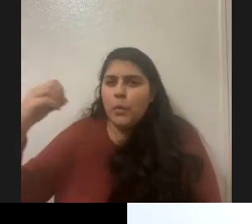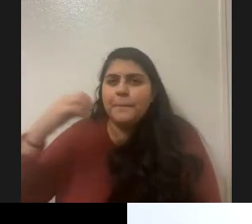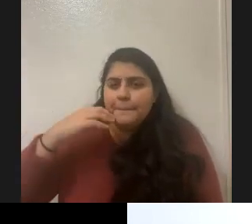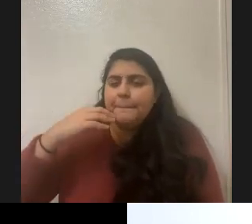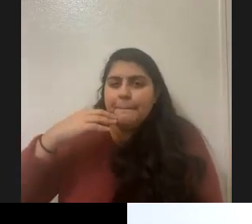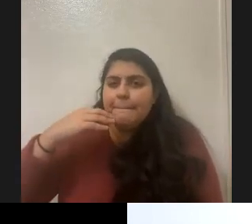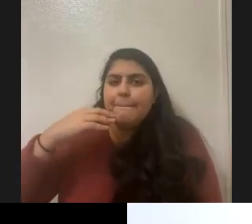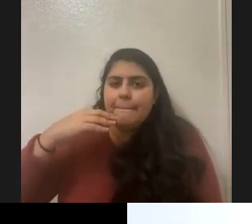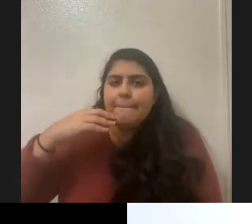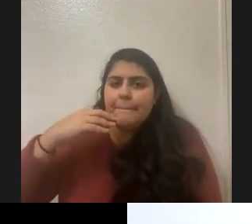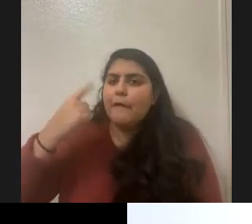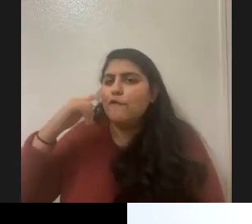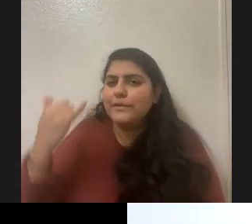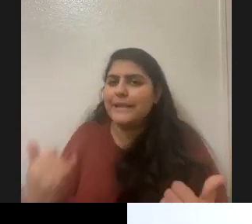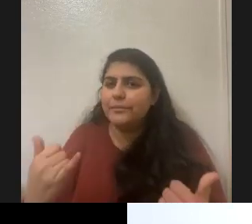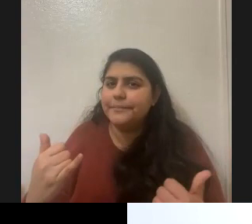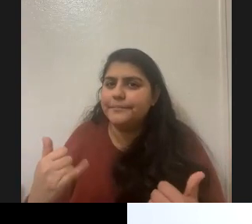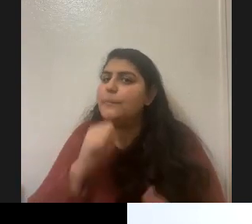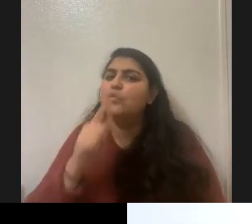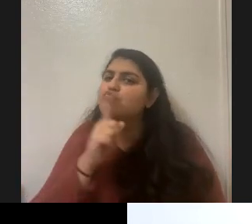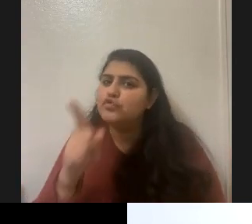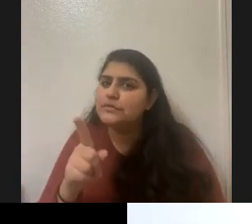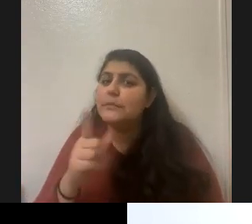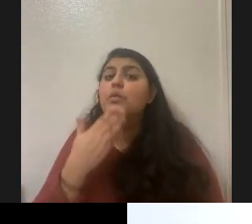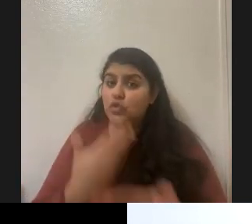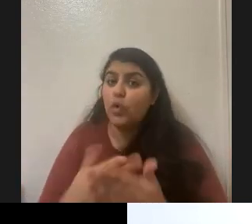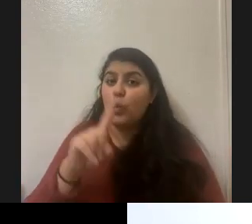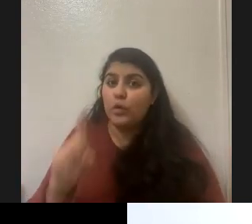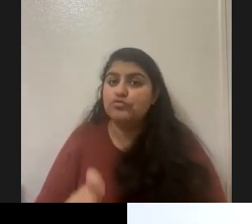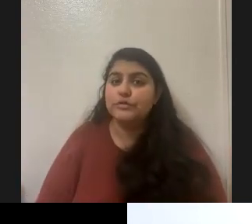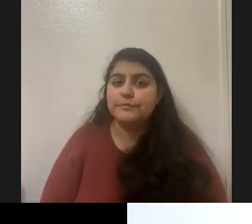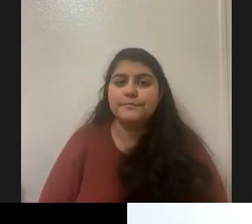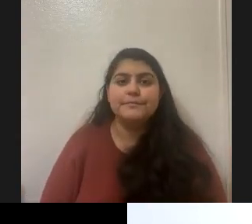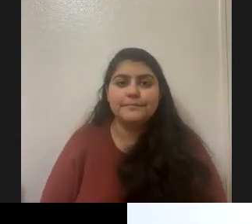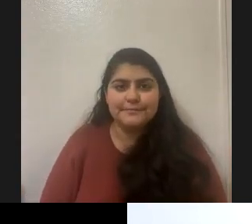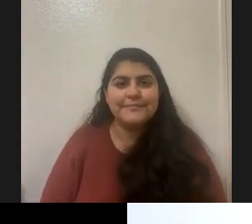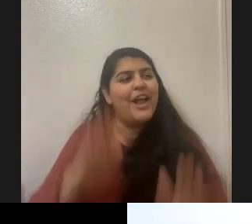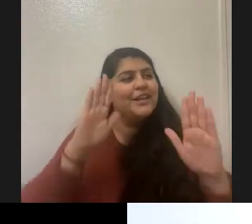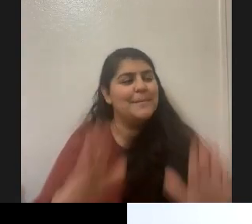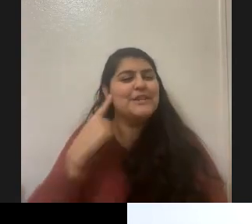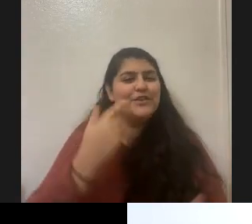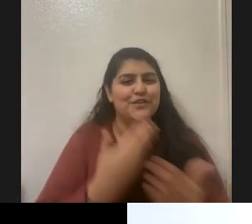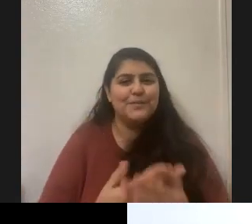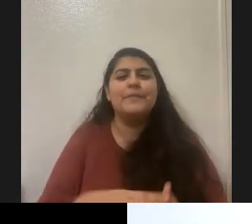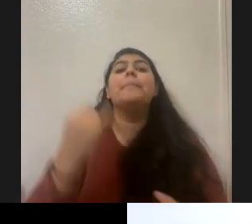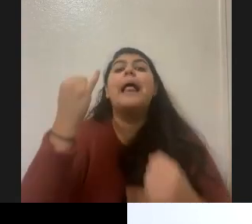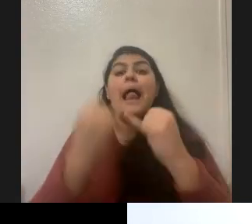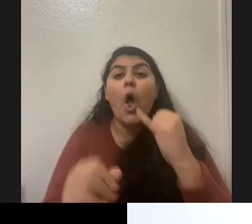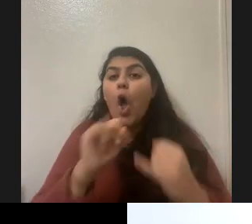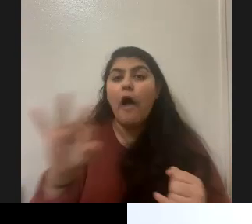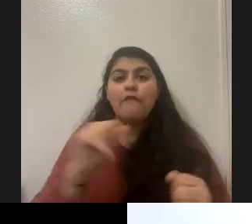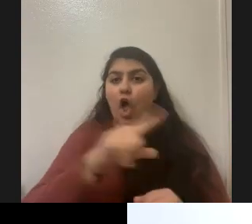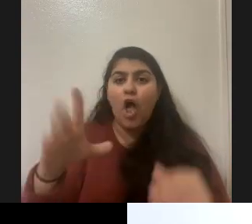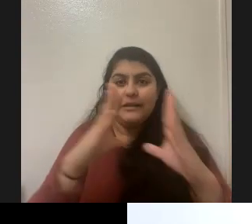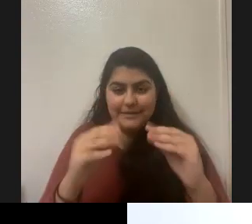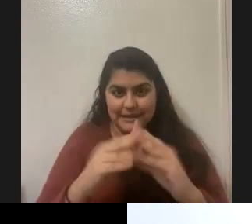fluid for now, but I'm not sure about that question. That's a really good question. Awesome. Sounds good. All right. So at the end of every session, we ask